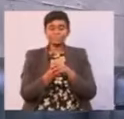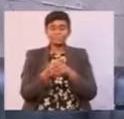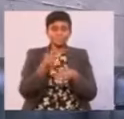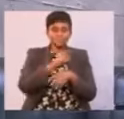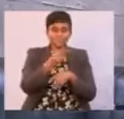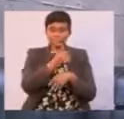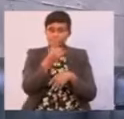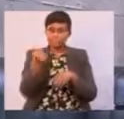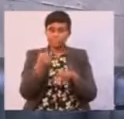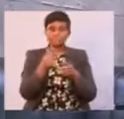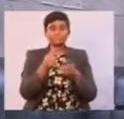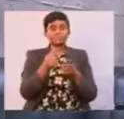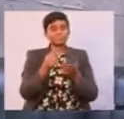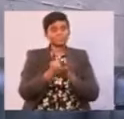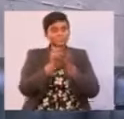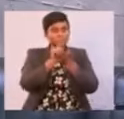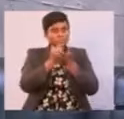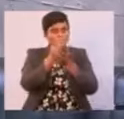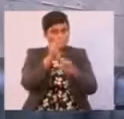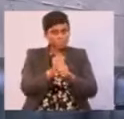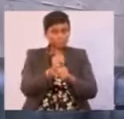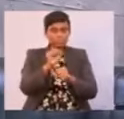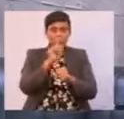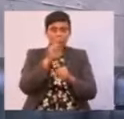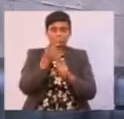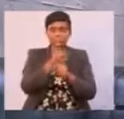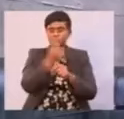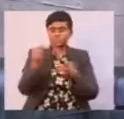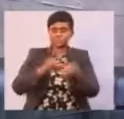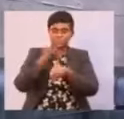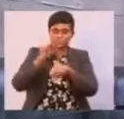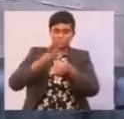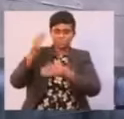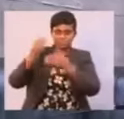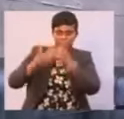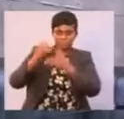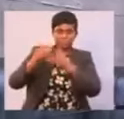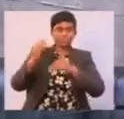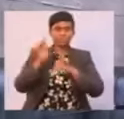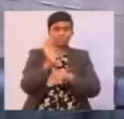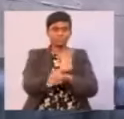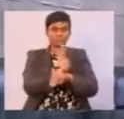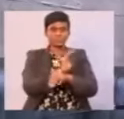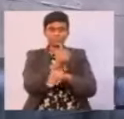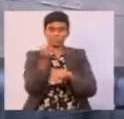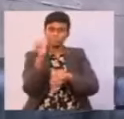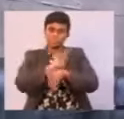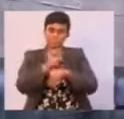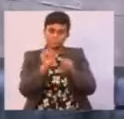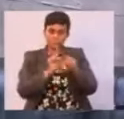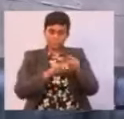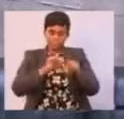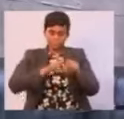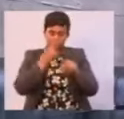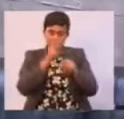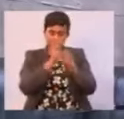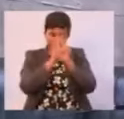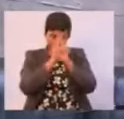gesture we received, of course, from the other nation next to Burundi the other day, and we saw our honor, the Vice President, our